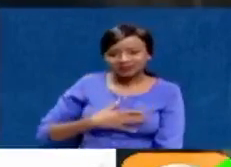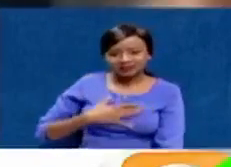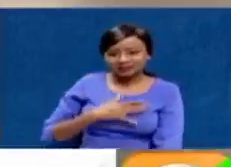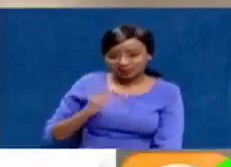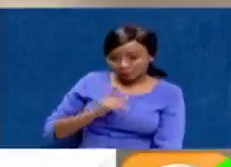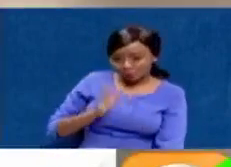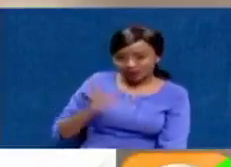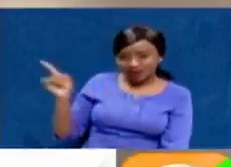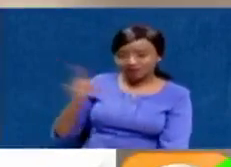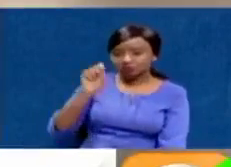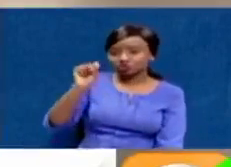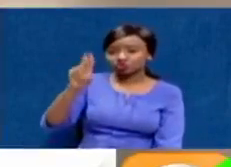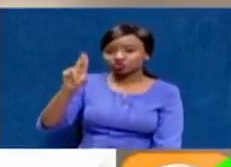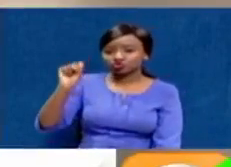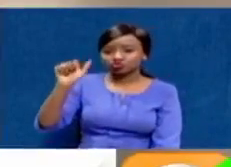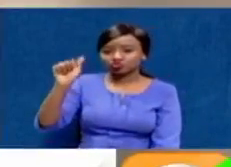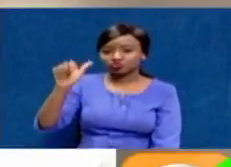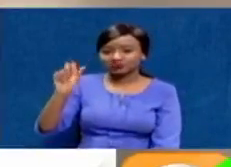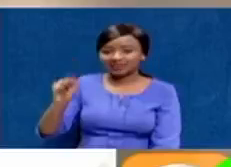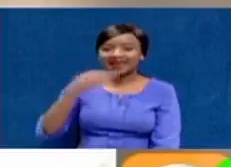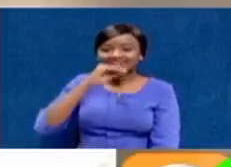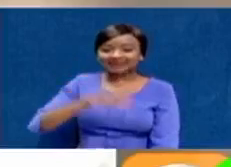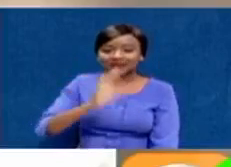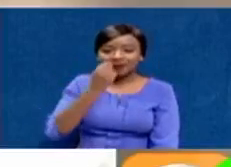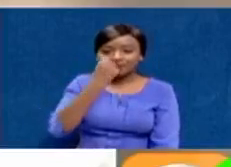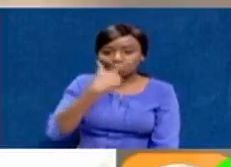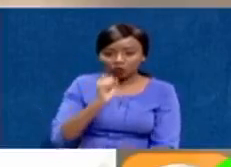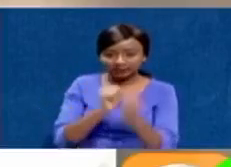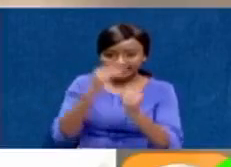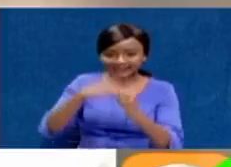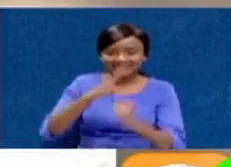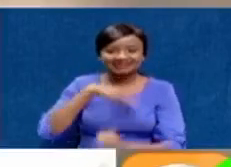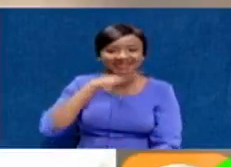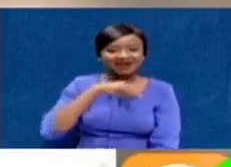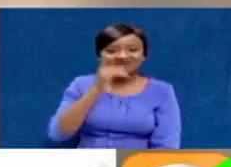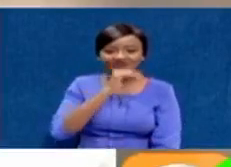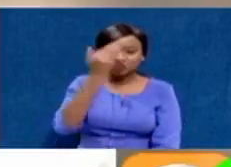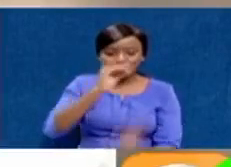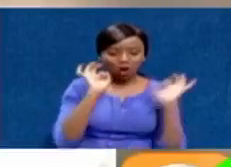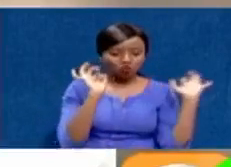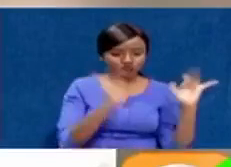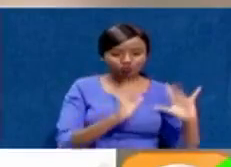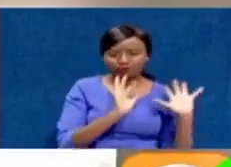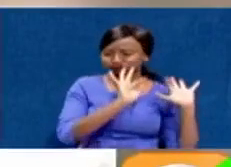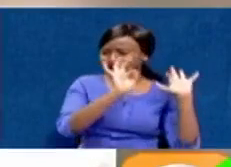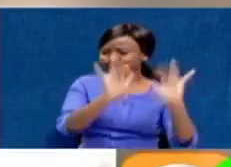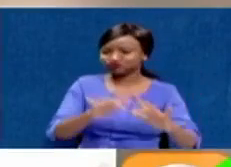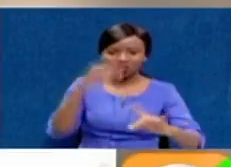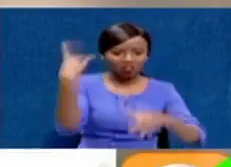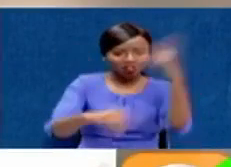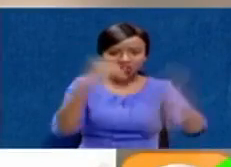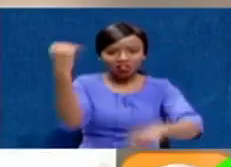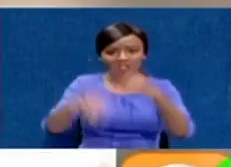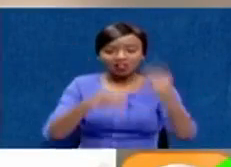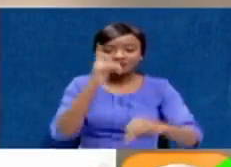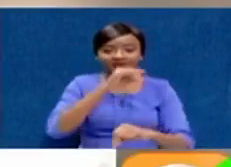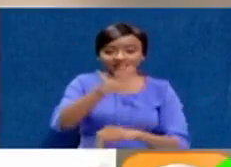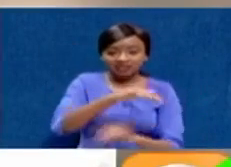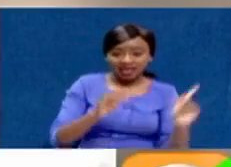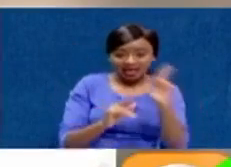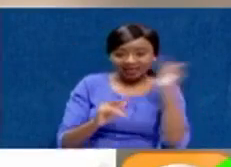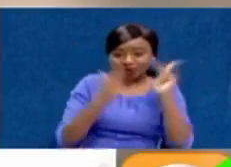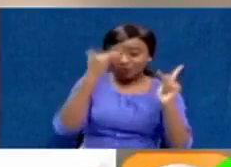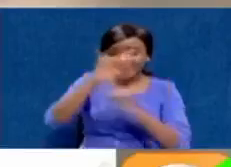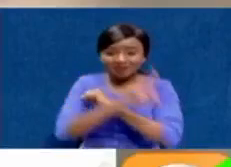Susan Wangui lost her 19-year-old son Derek Ndongo after a mob attacked him in Kayole moments after he snatched a mobile